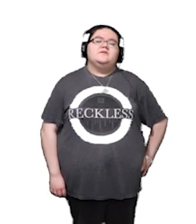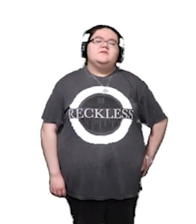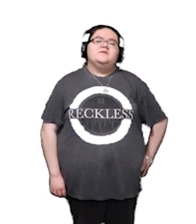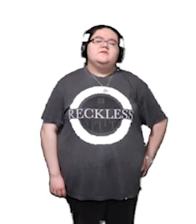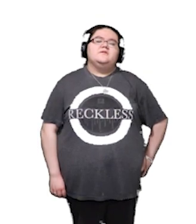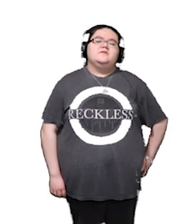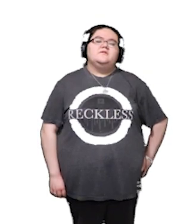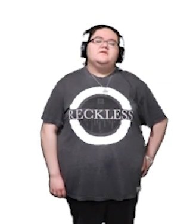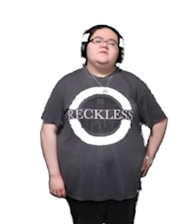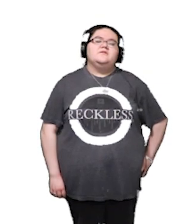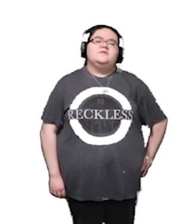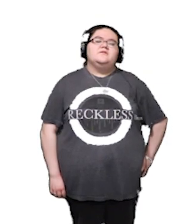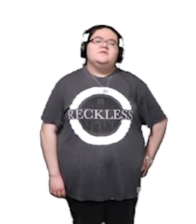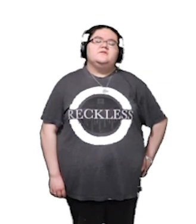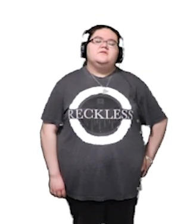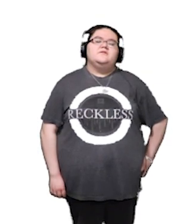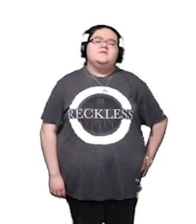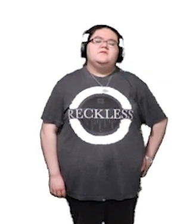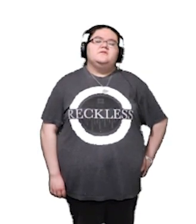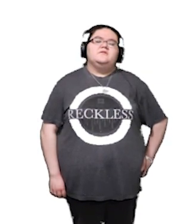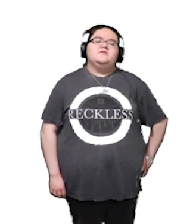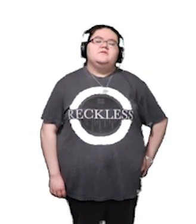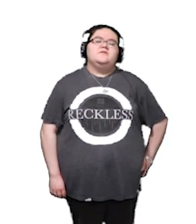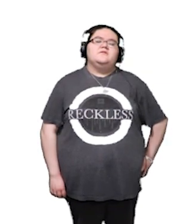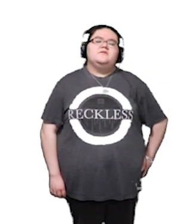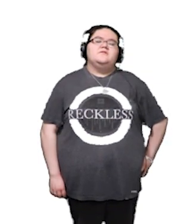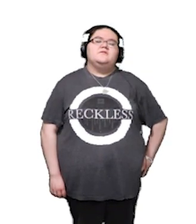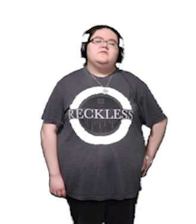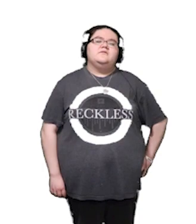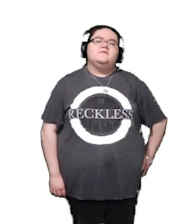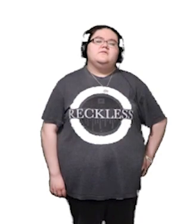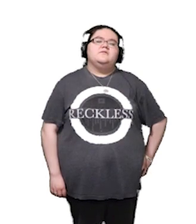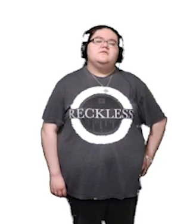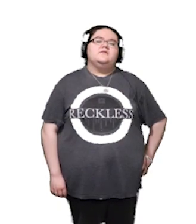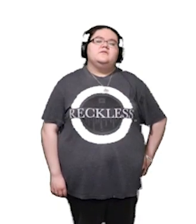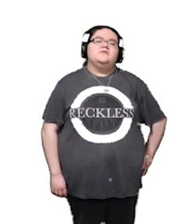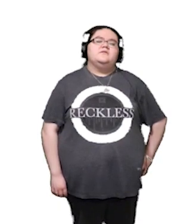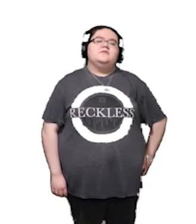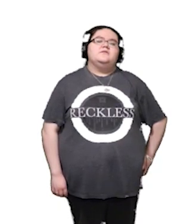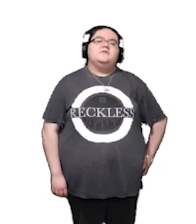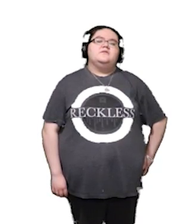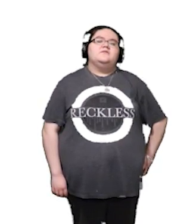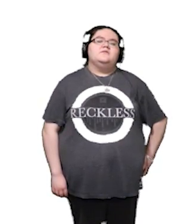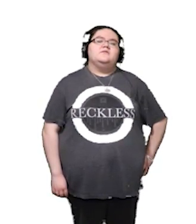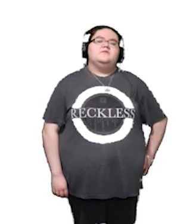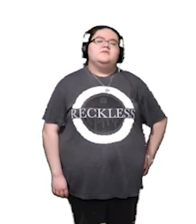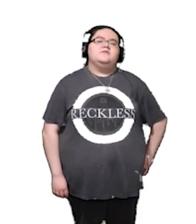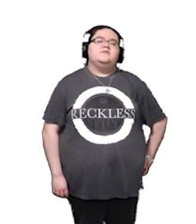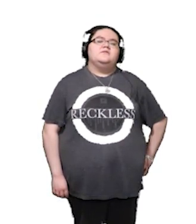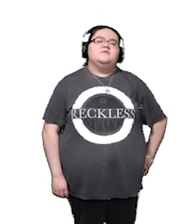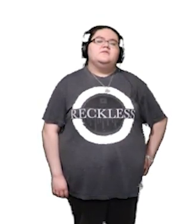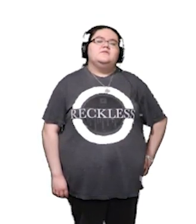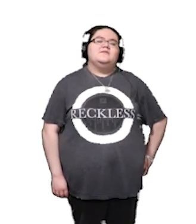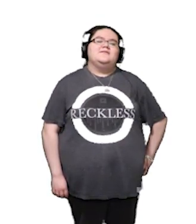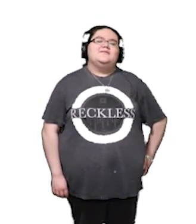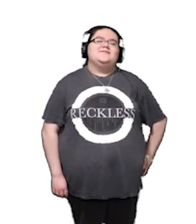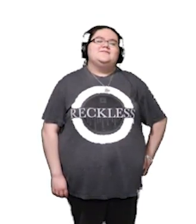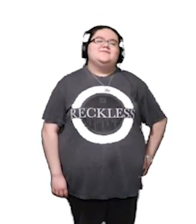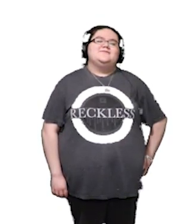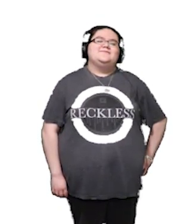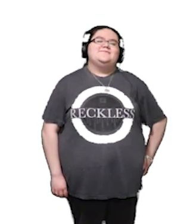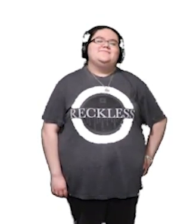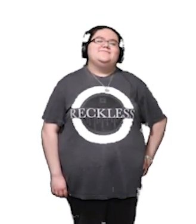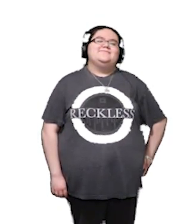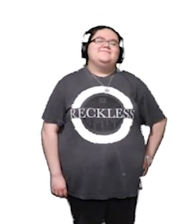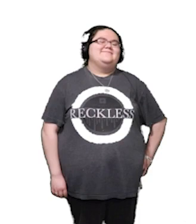will come out and it won't keep unraveling. Also, if you ever need to hide a body, bury it like